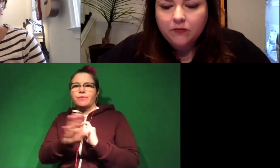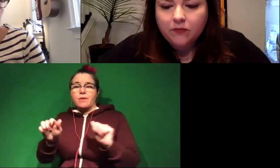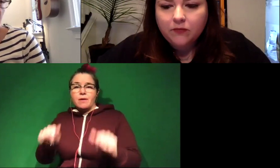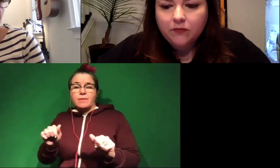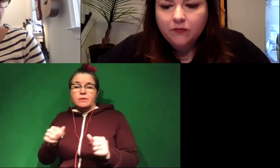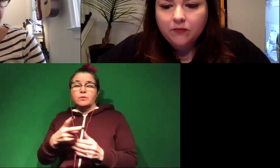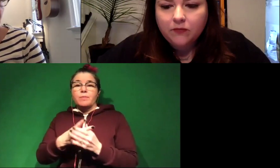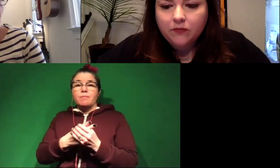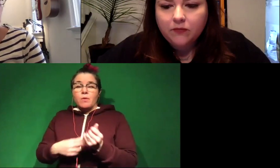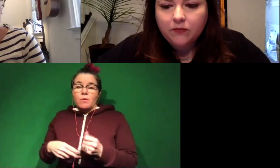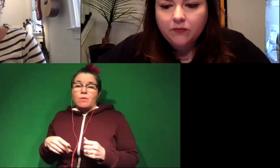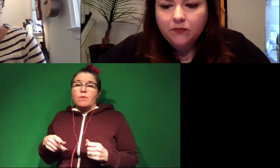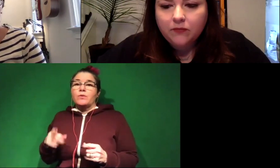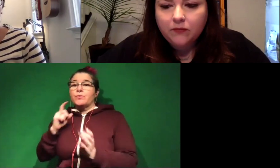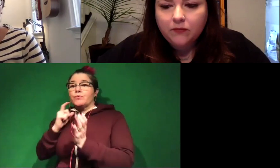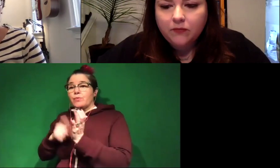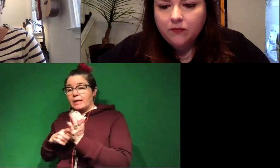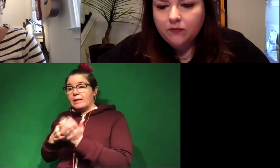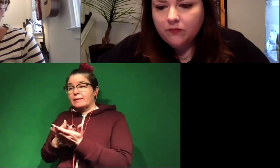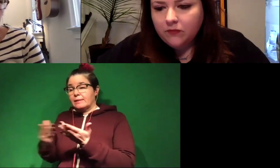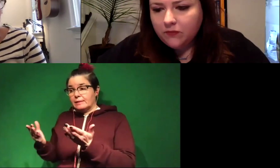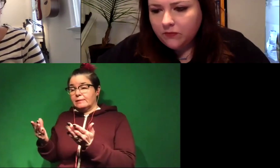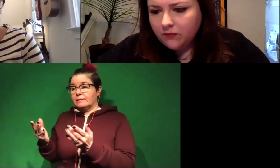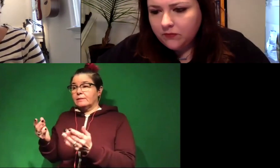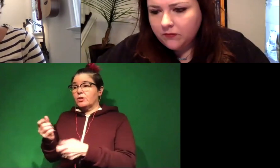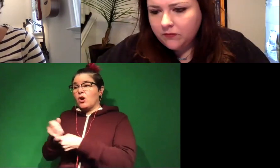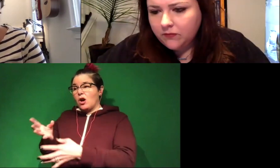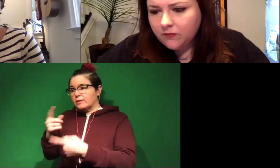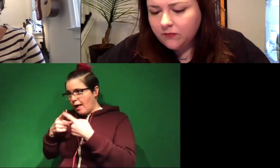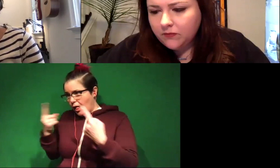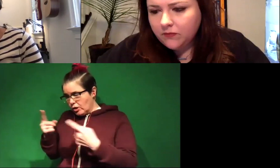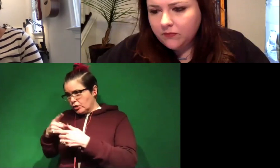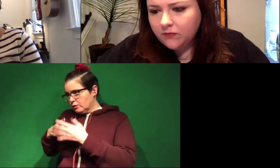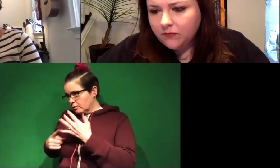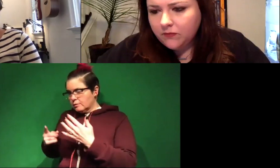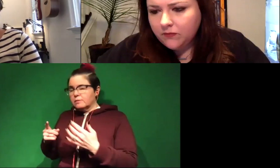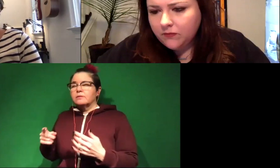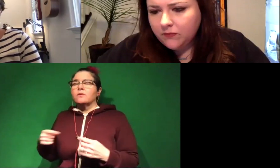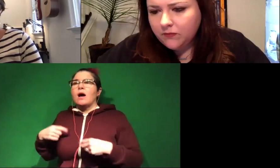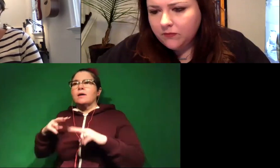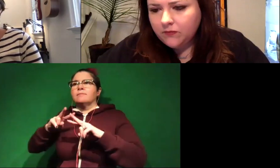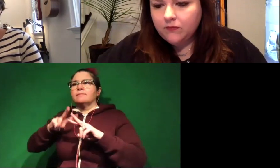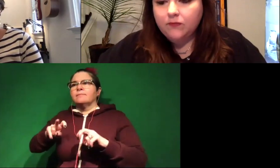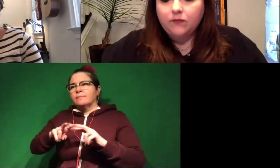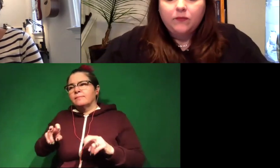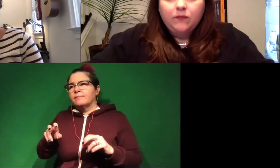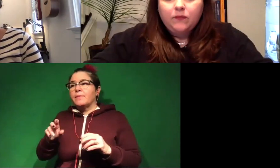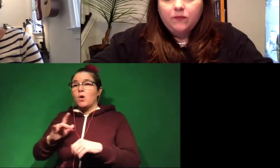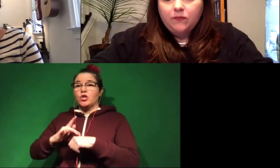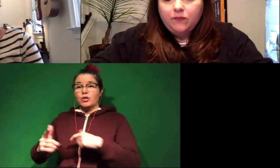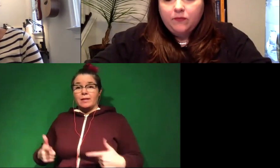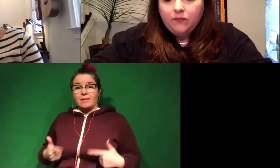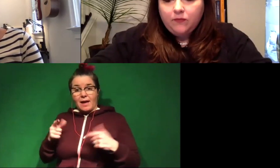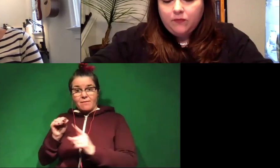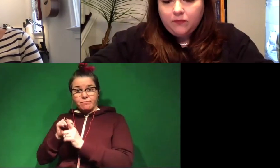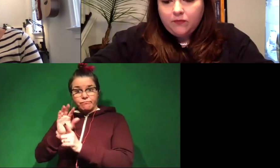both recognize things that were to cause allergies and other stuff like that. So we looked at how early life exposure